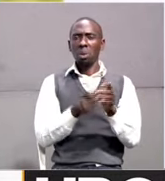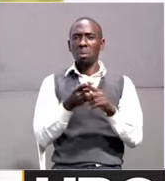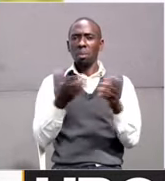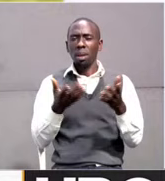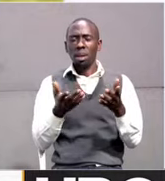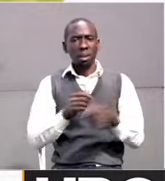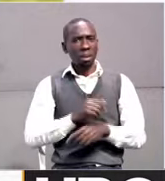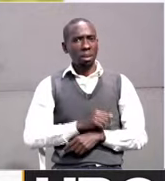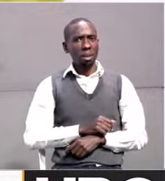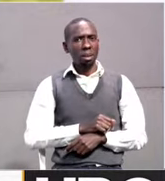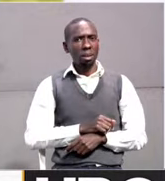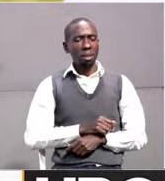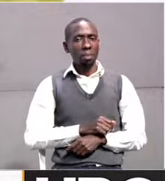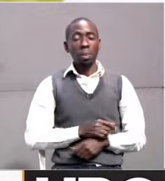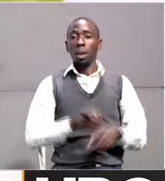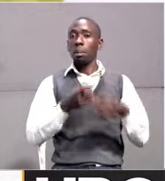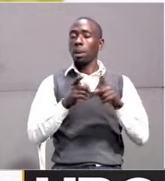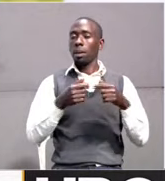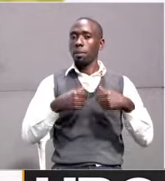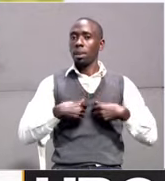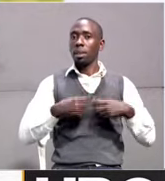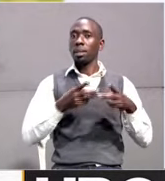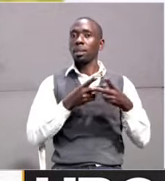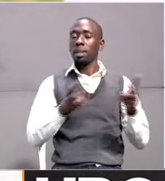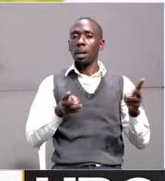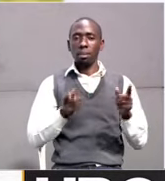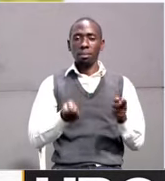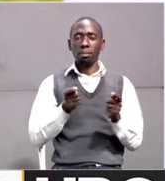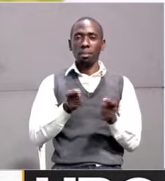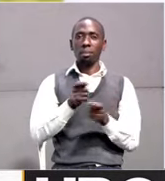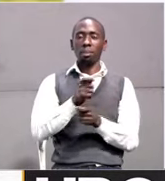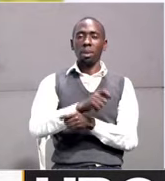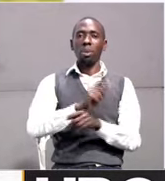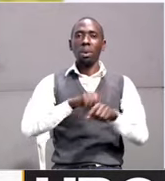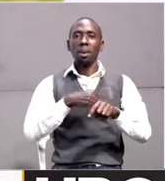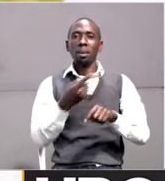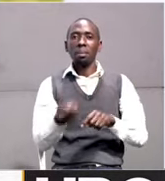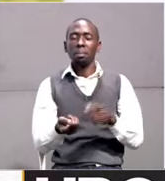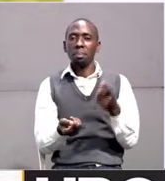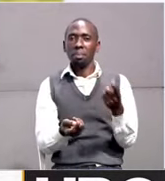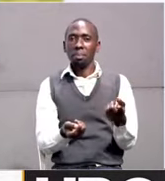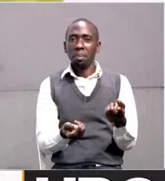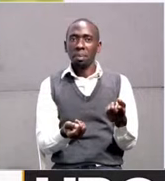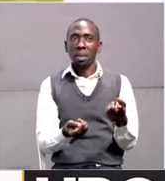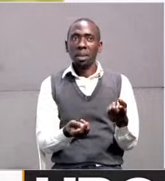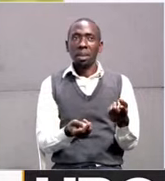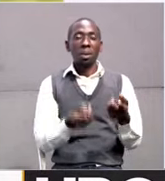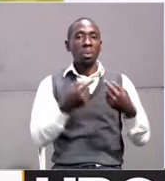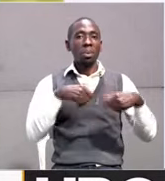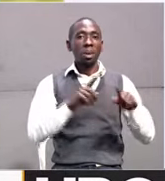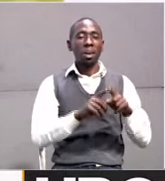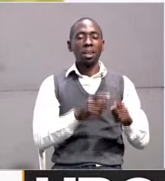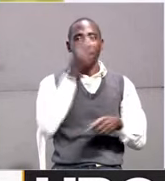So when we started our resistance as a student movement,